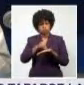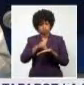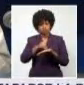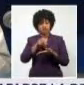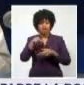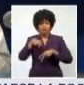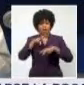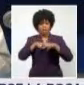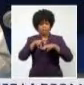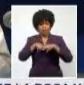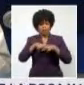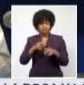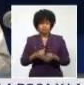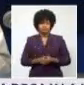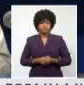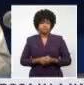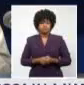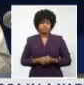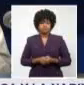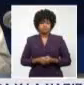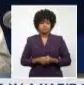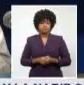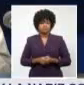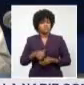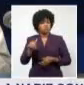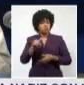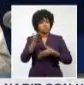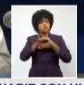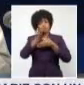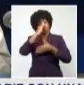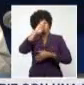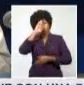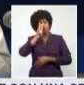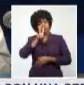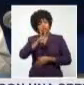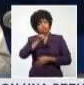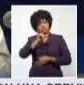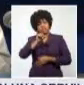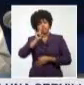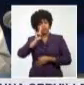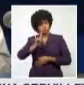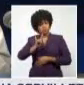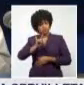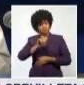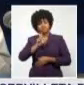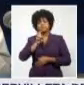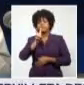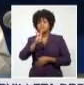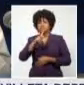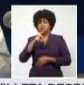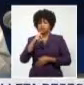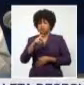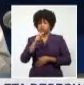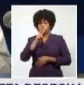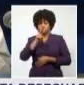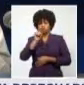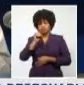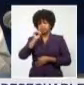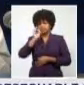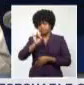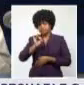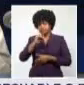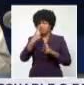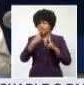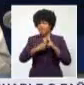269 in the laboratory of Santiago de Cuba, 207 in Villa Clara, and 82 in the lab of